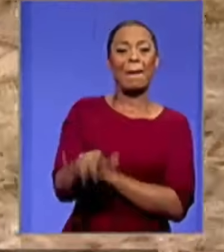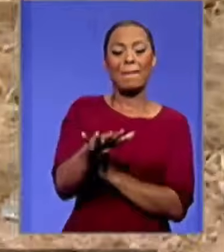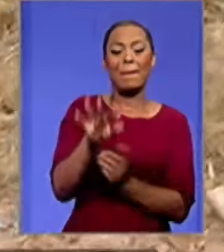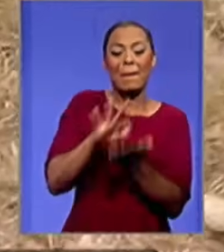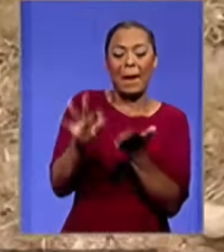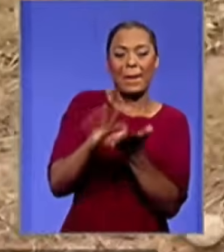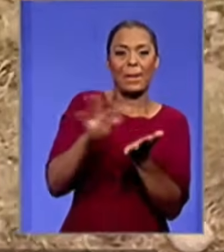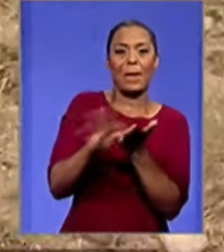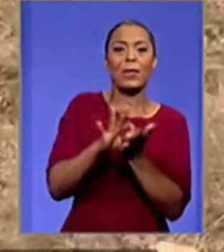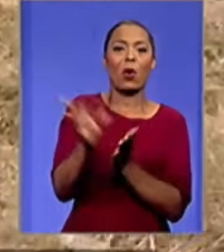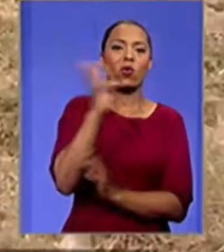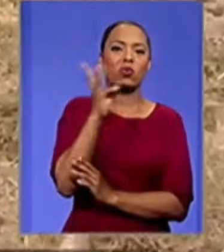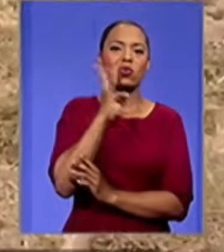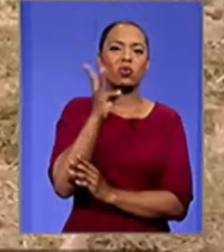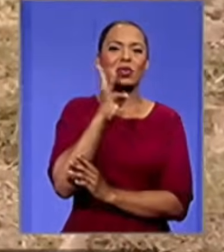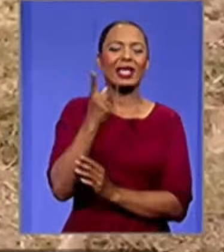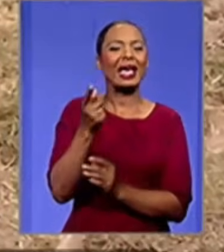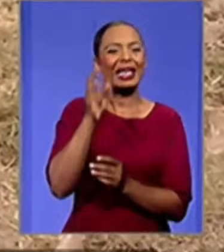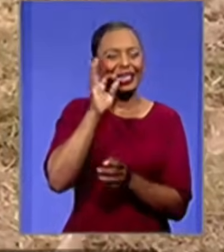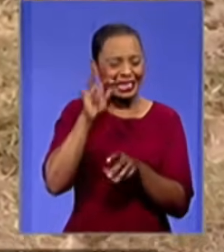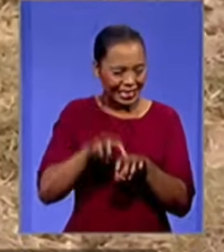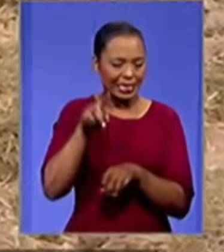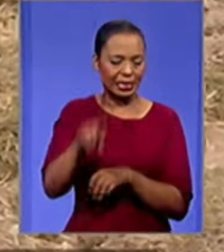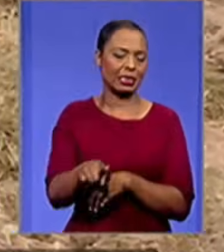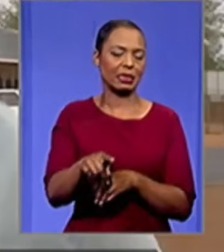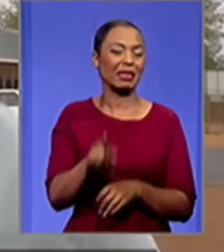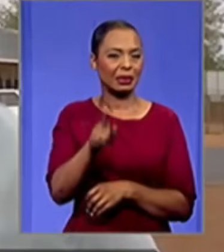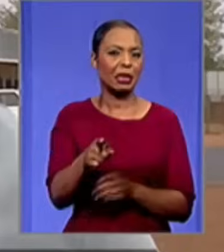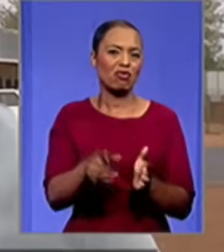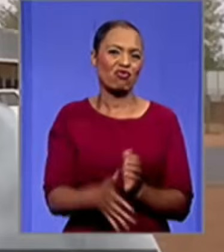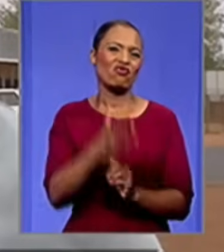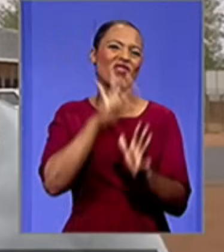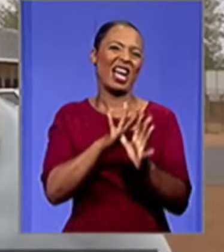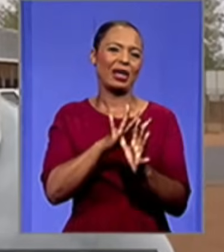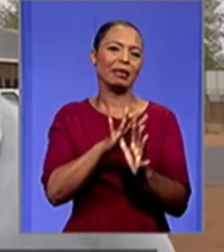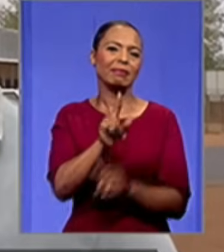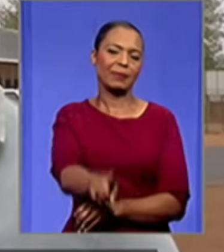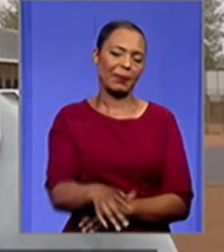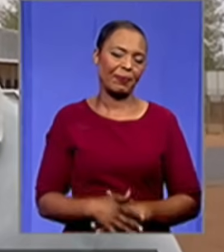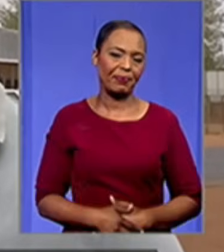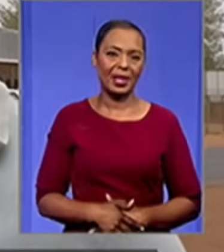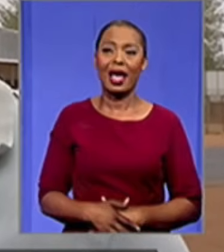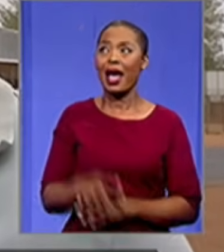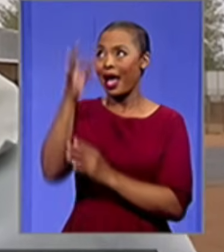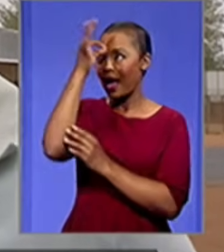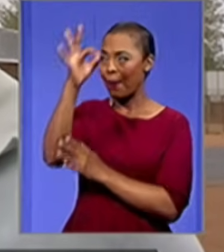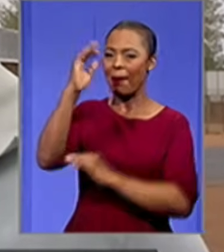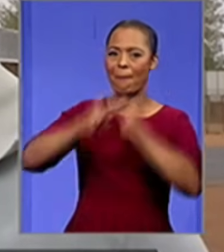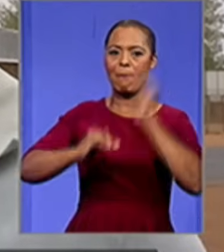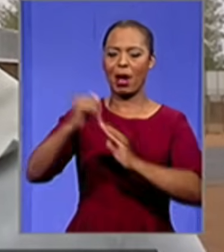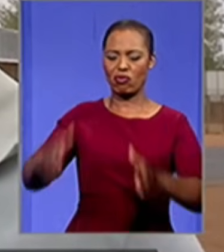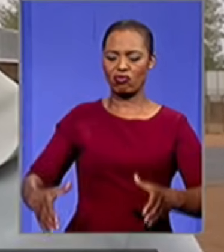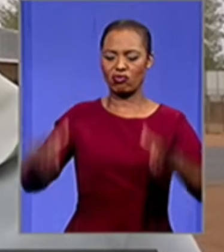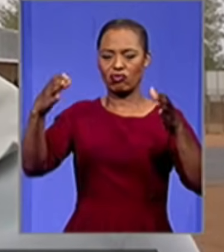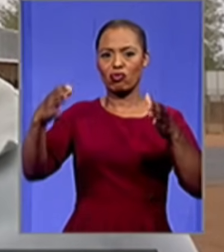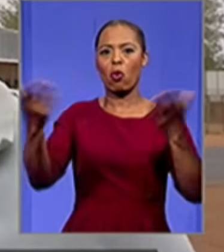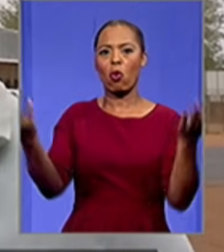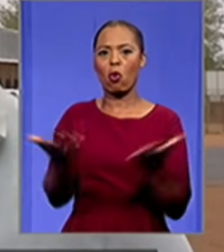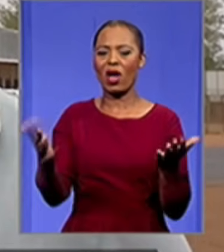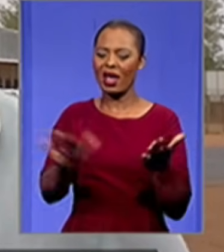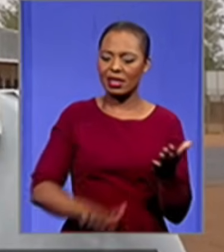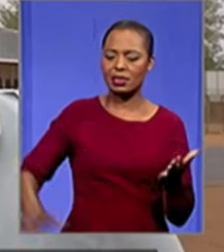kgelelo leswe le tlhokagala thata mo lefelong le. Re ne re batla puso e re agele seo se leswe lotlhe le tshololang teng. Seo ke se